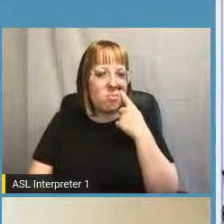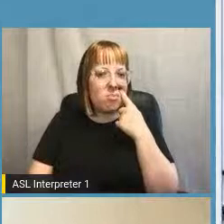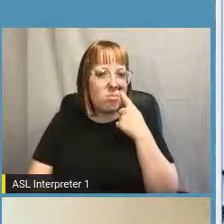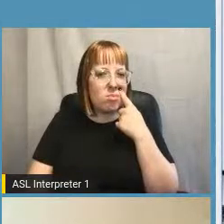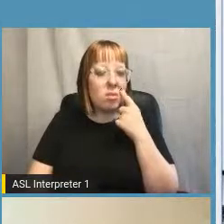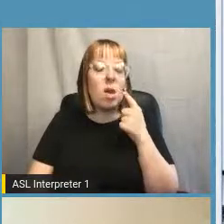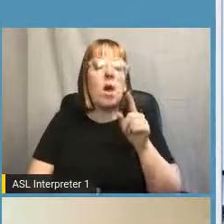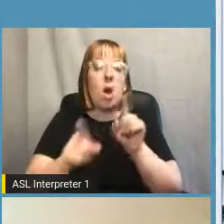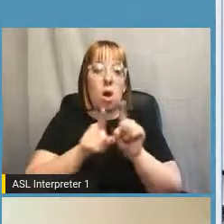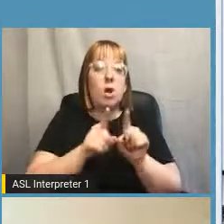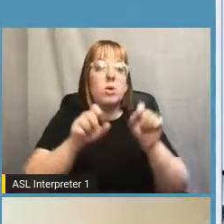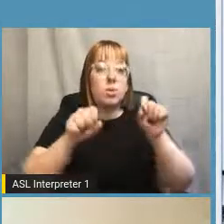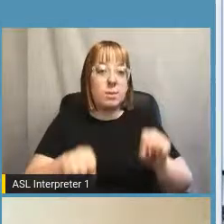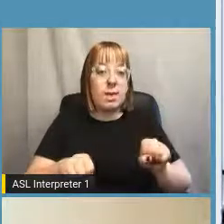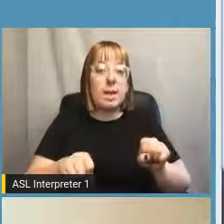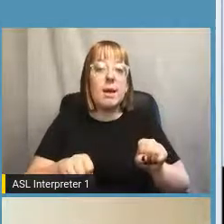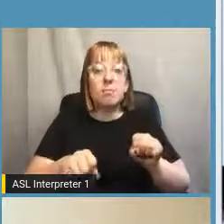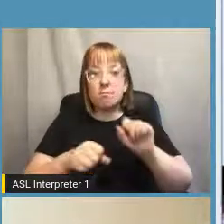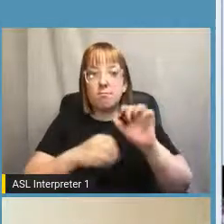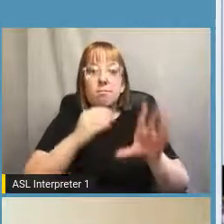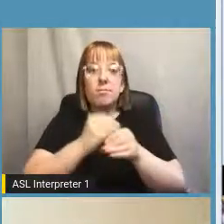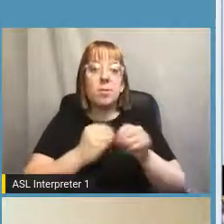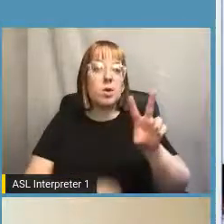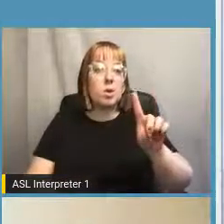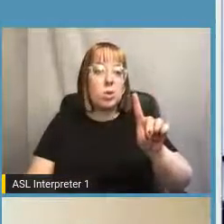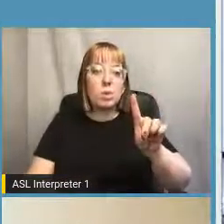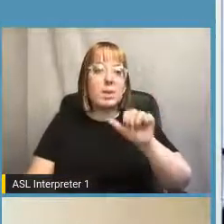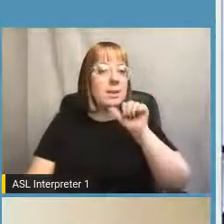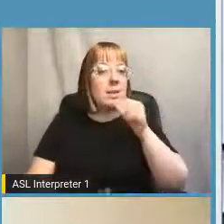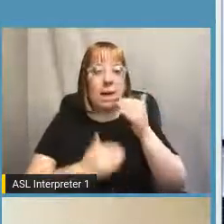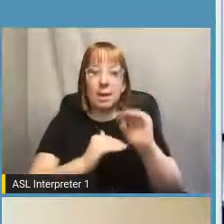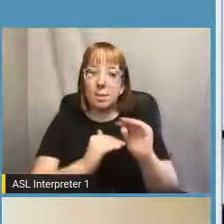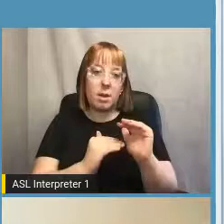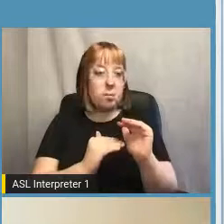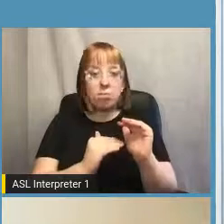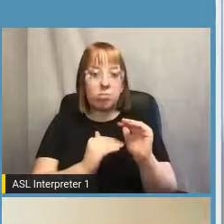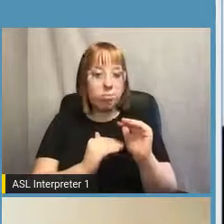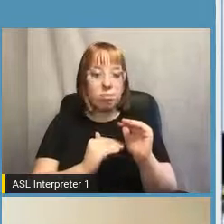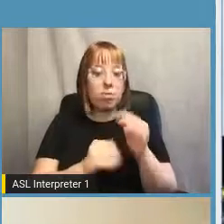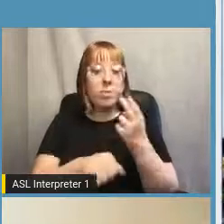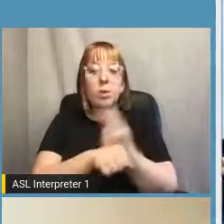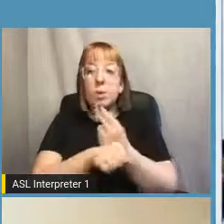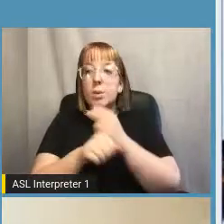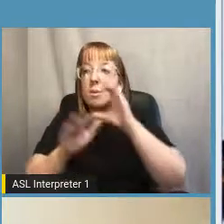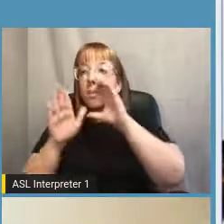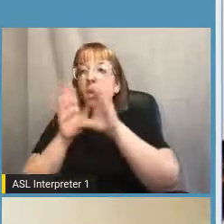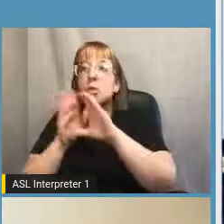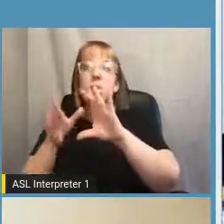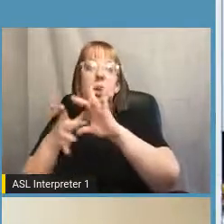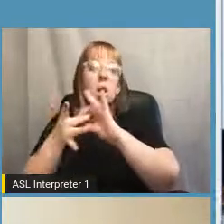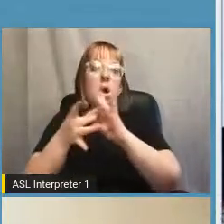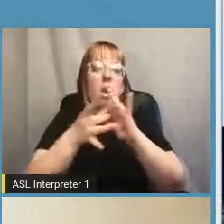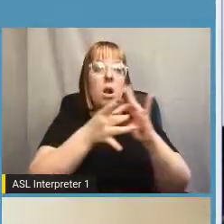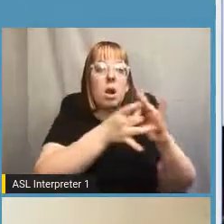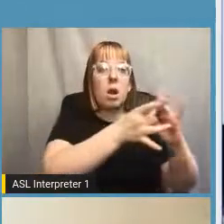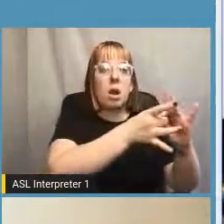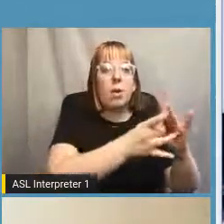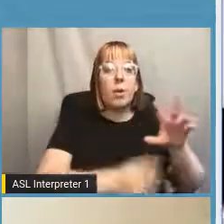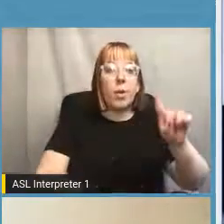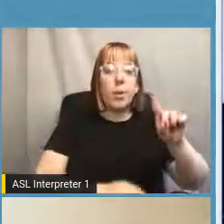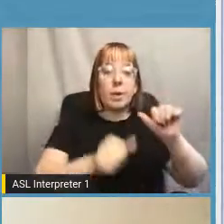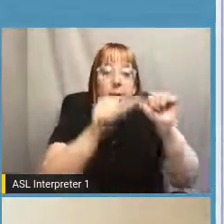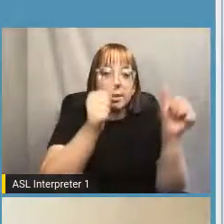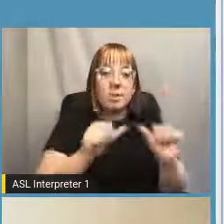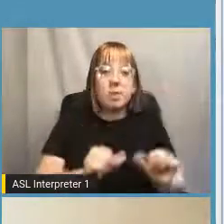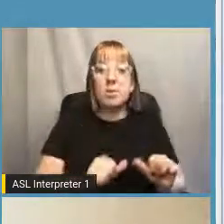You're also able to, in addition to two-dimensional works and using images to stitch together and make three-dimensional sculptures,